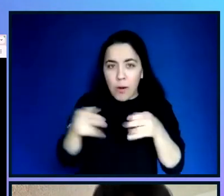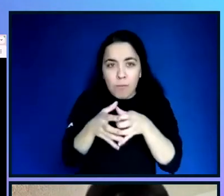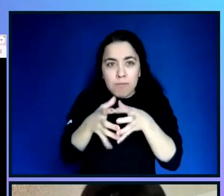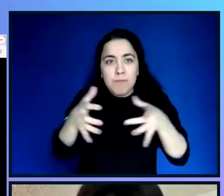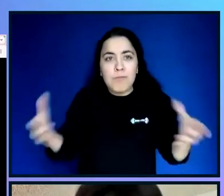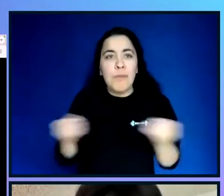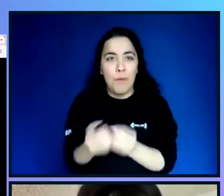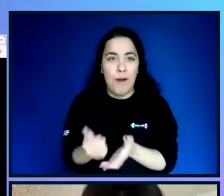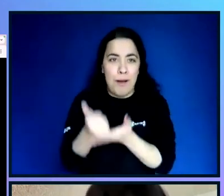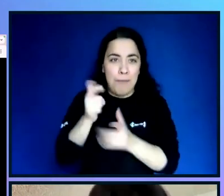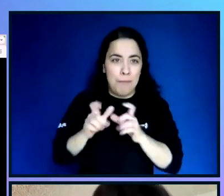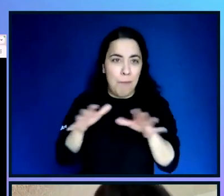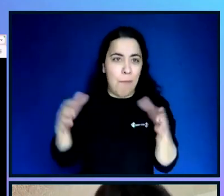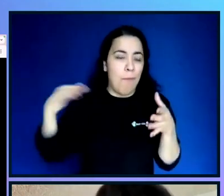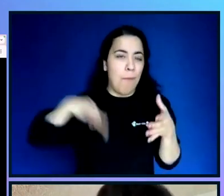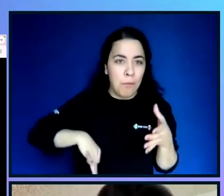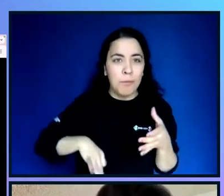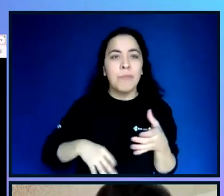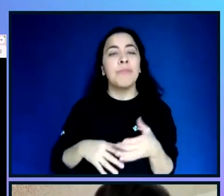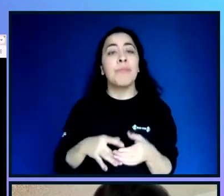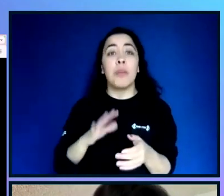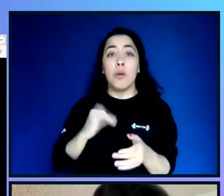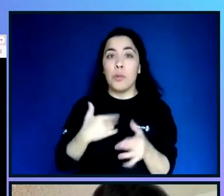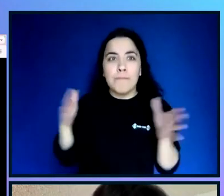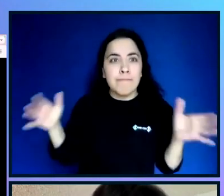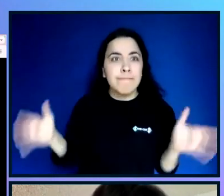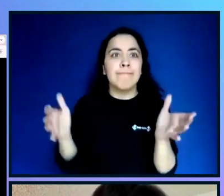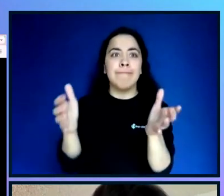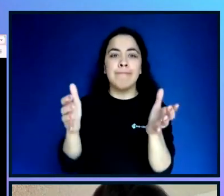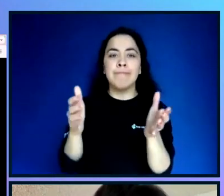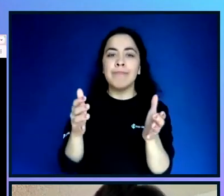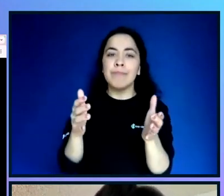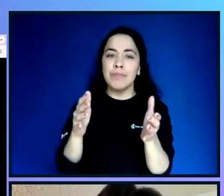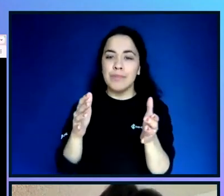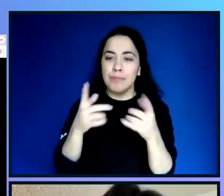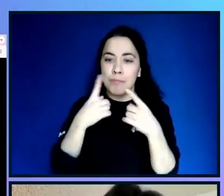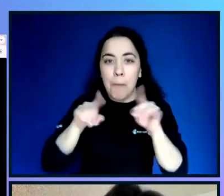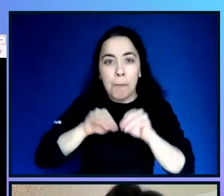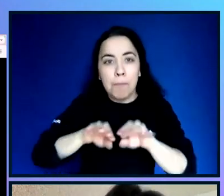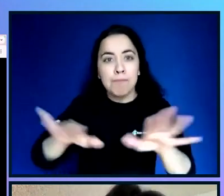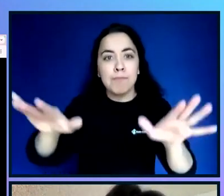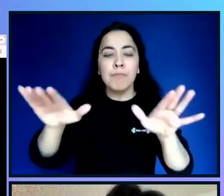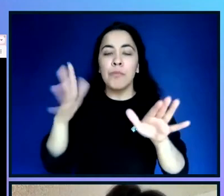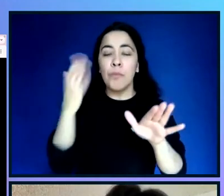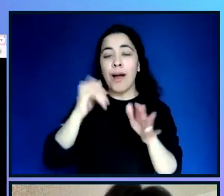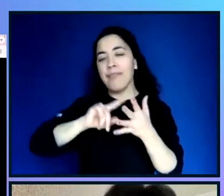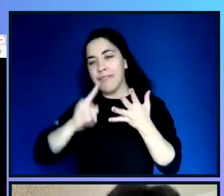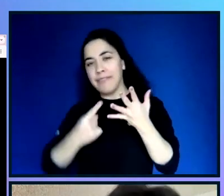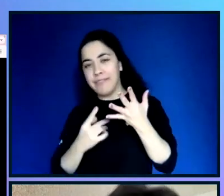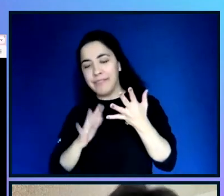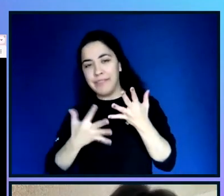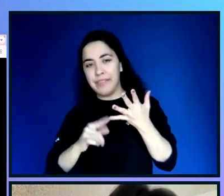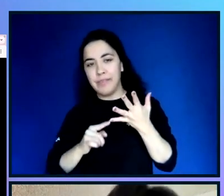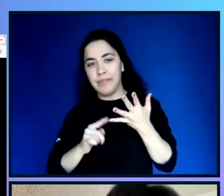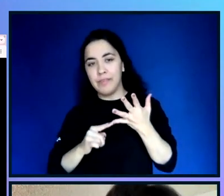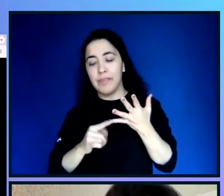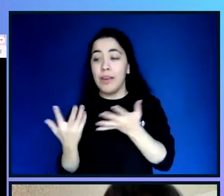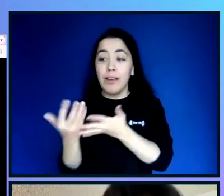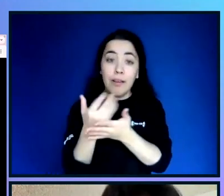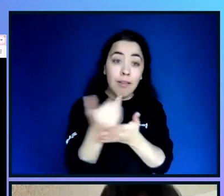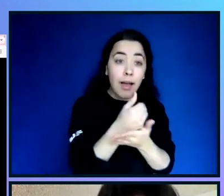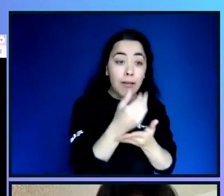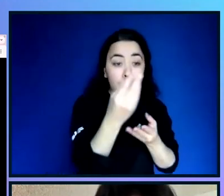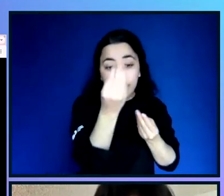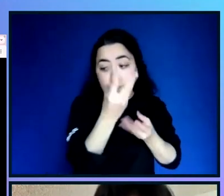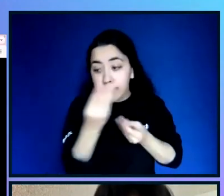credit our momentum to our 5th takeaway, which is to collect, review, and take action